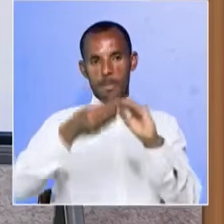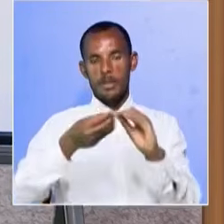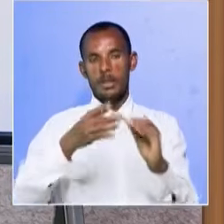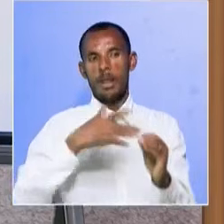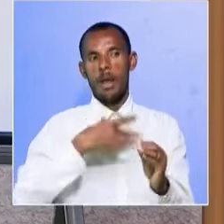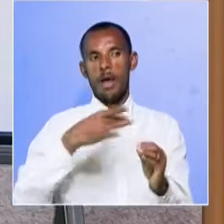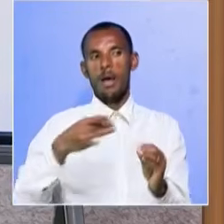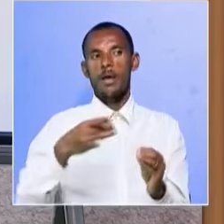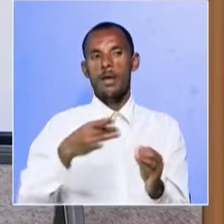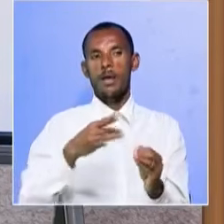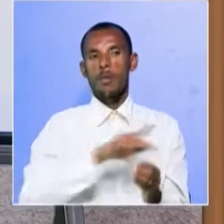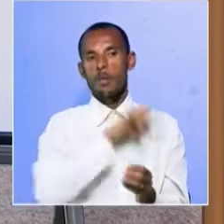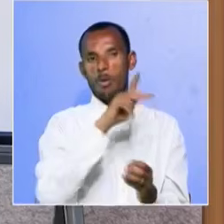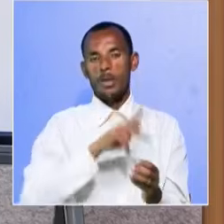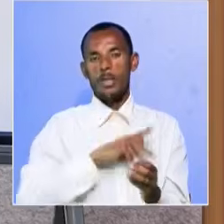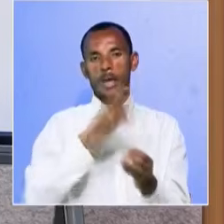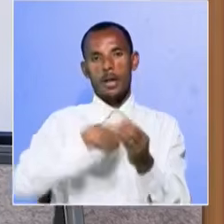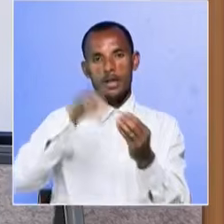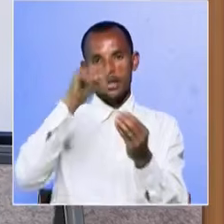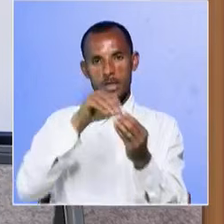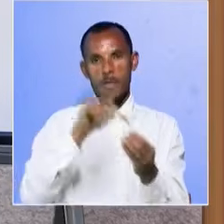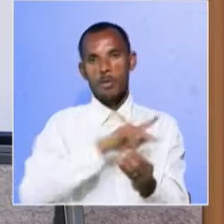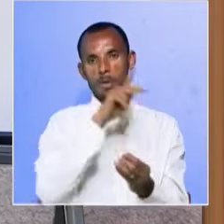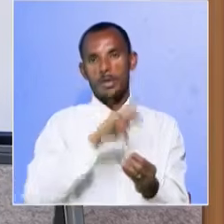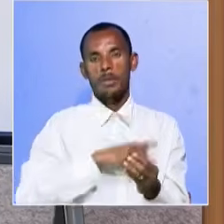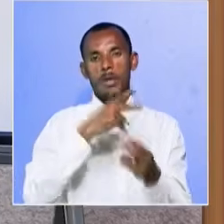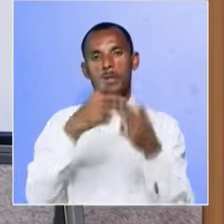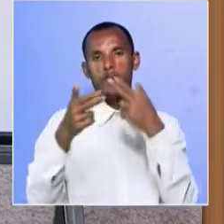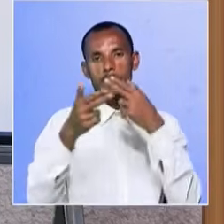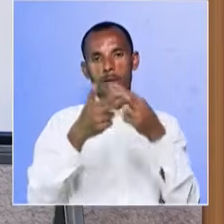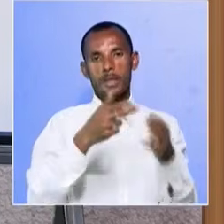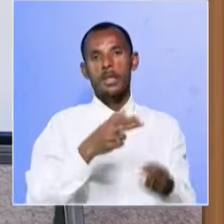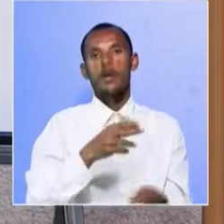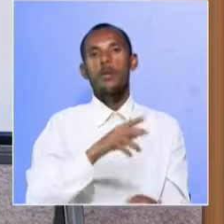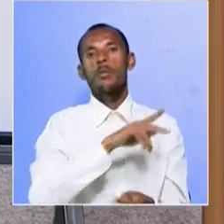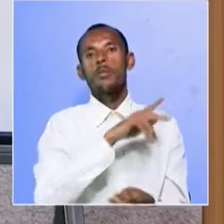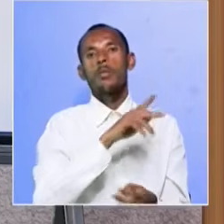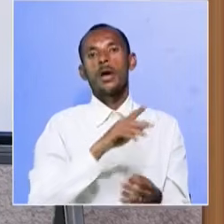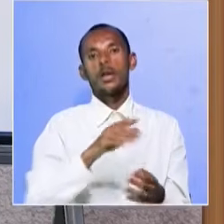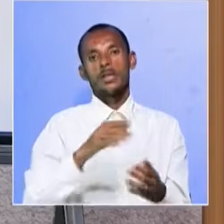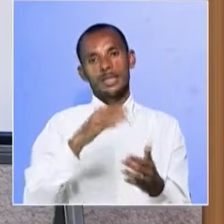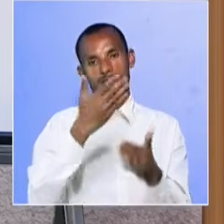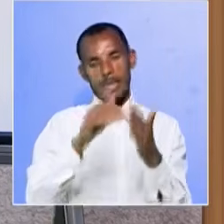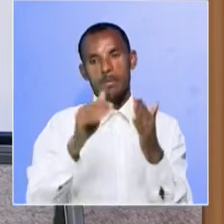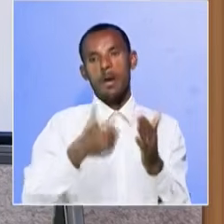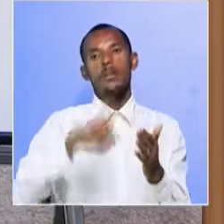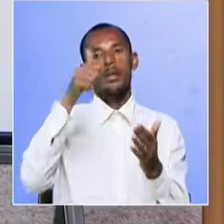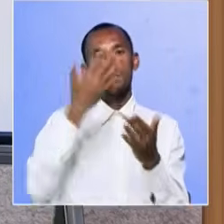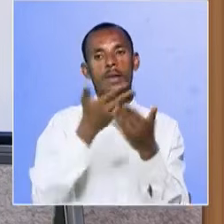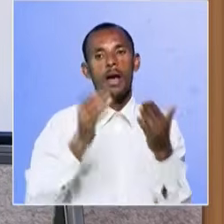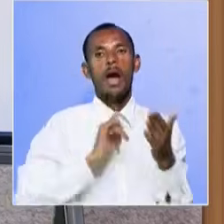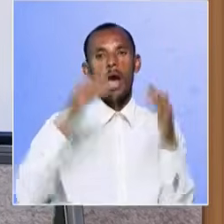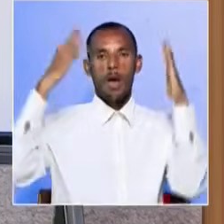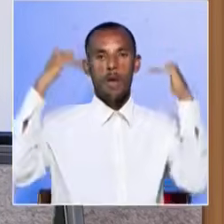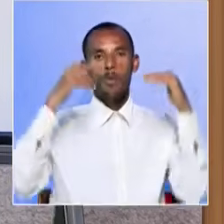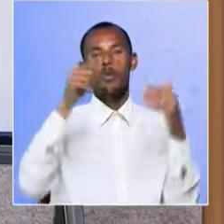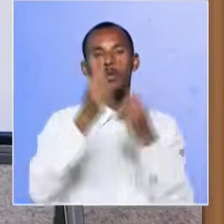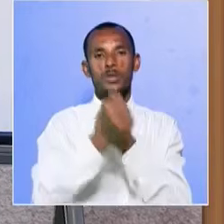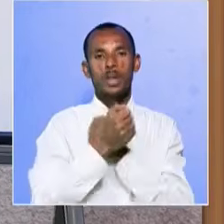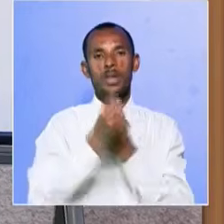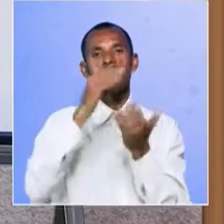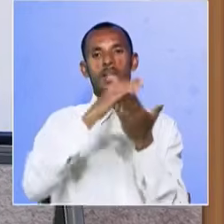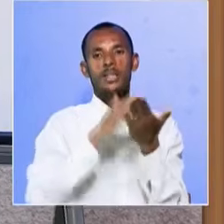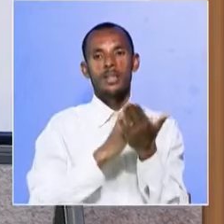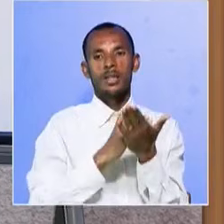like properties on addition, properties on multiplication, and some other things. Okay, I hope you enjoyed the